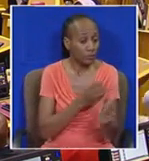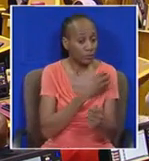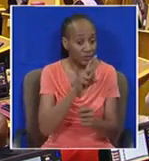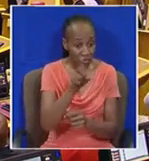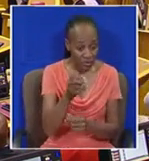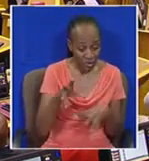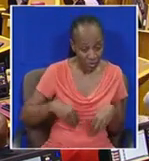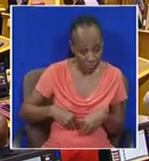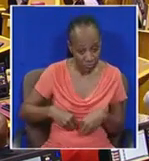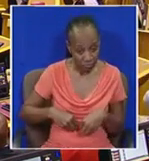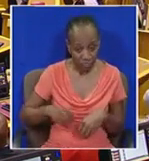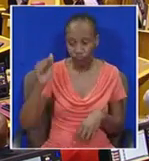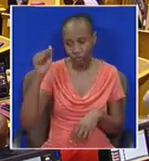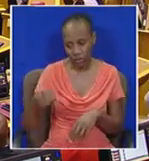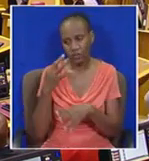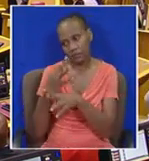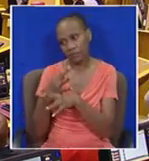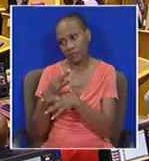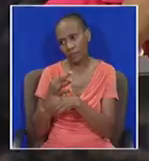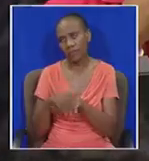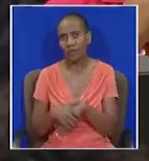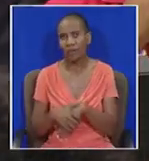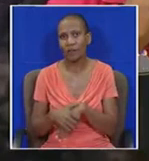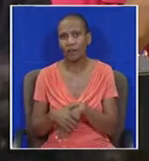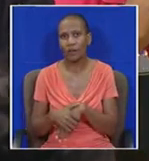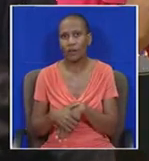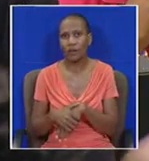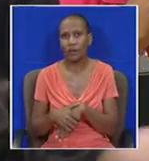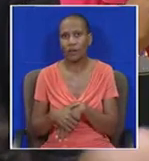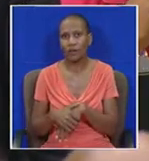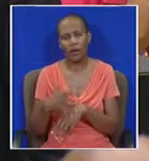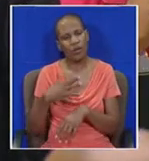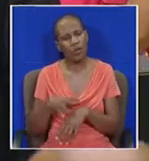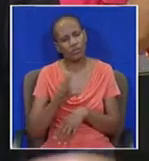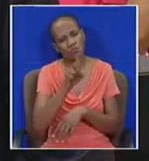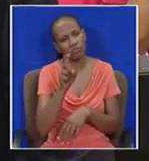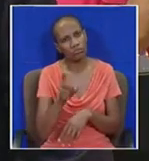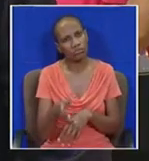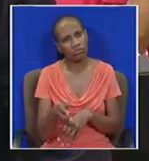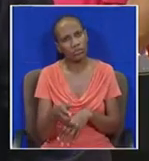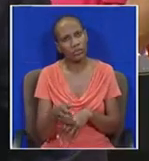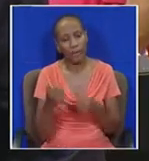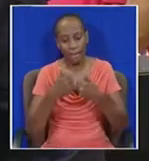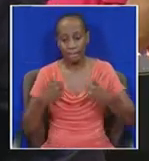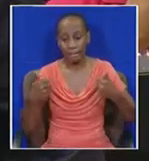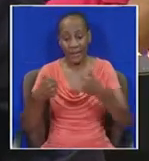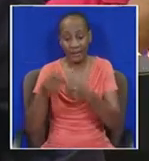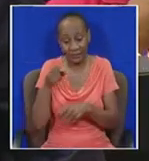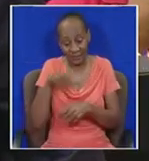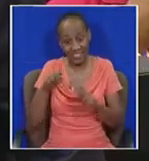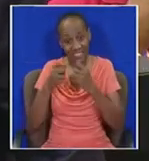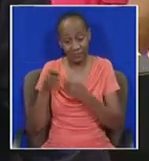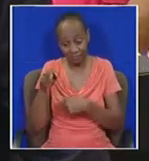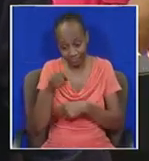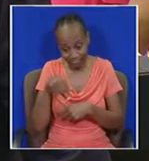question? Yes, Baba. Honourable colleague, I wanted to know whether that panel is more authoritative